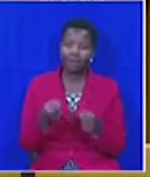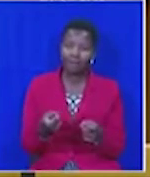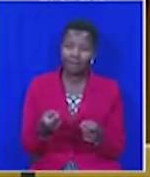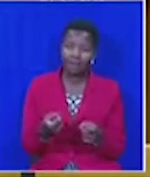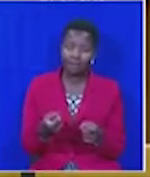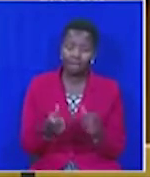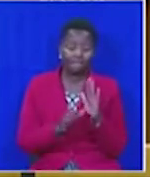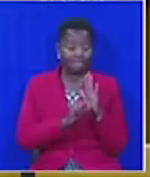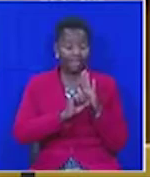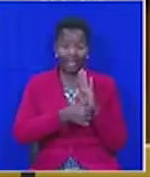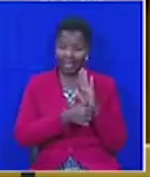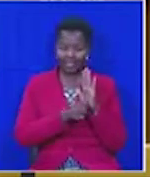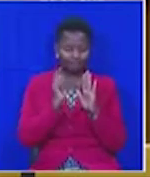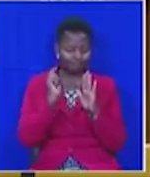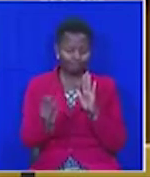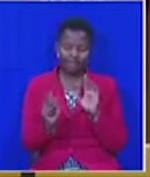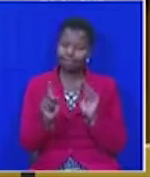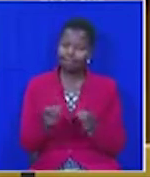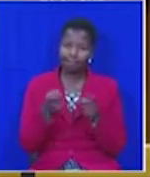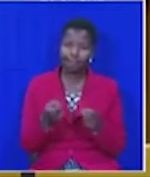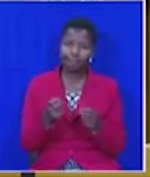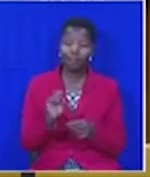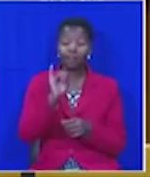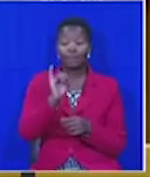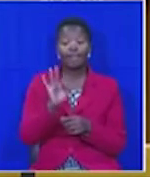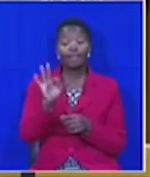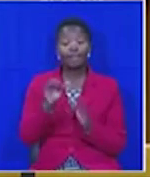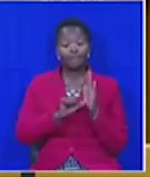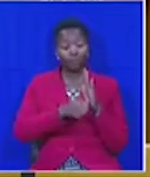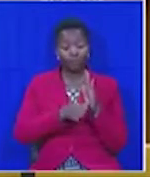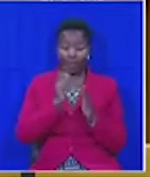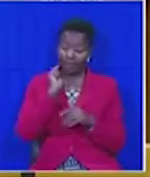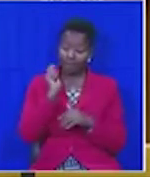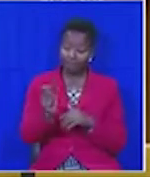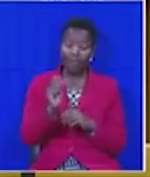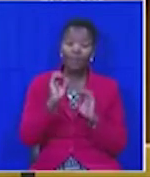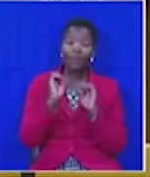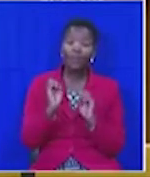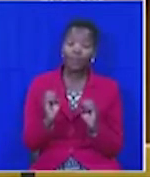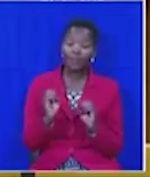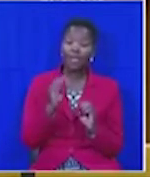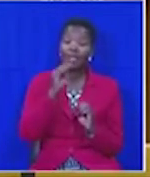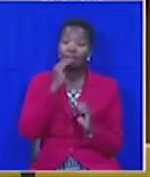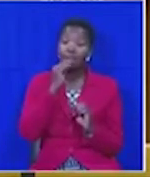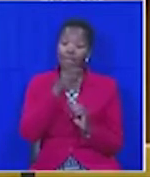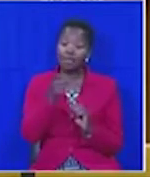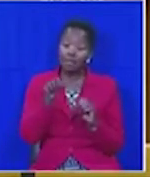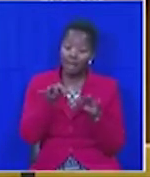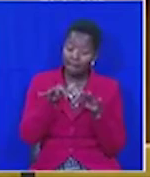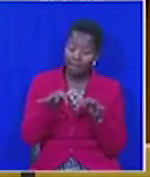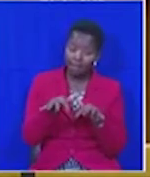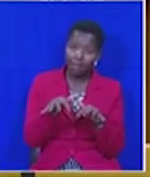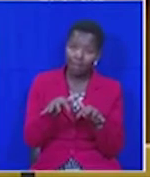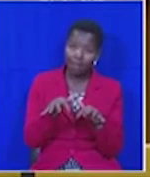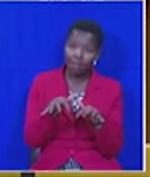Grants will not be paid. And if grants are not paid, it means